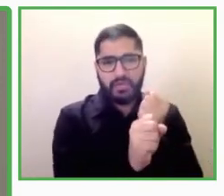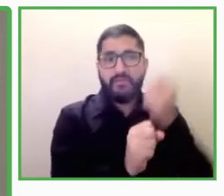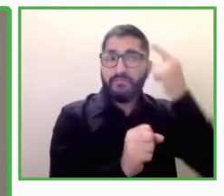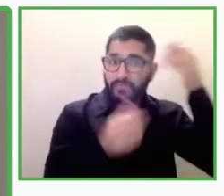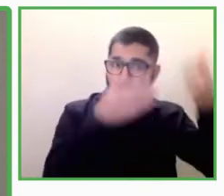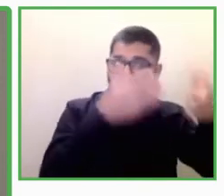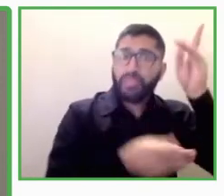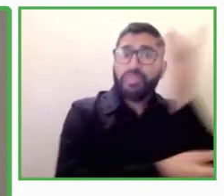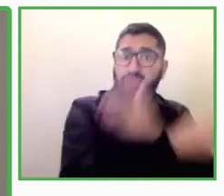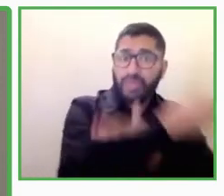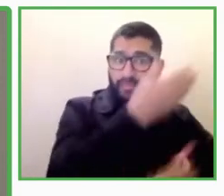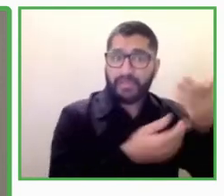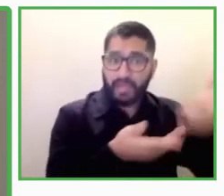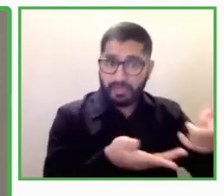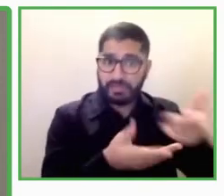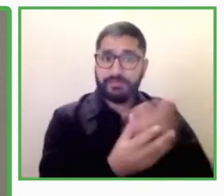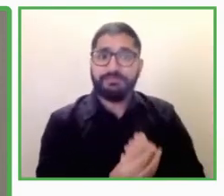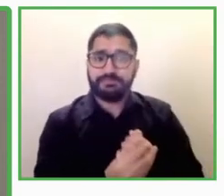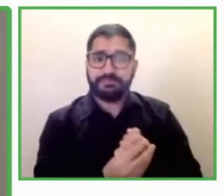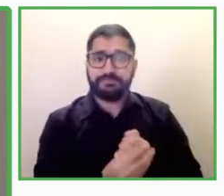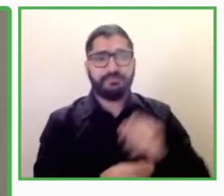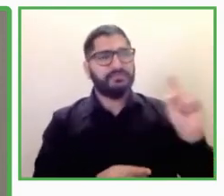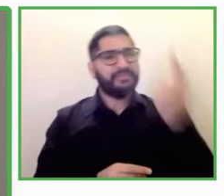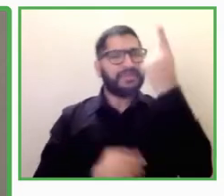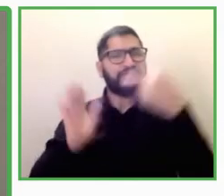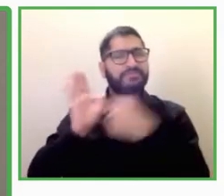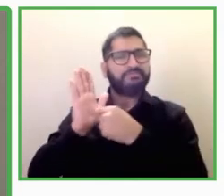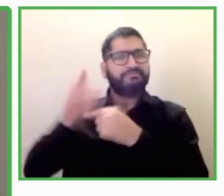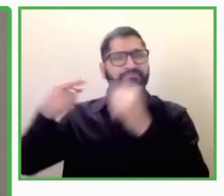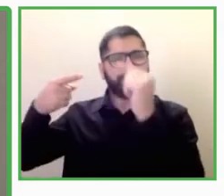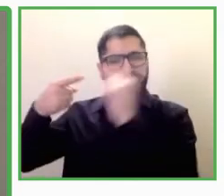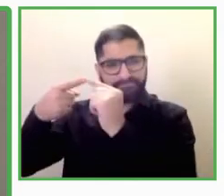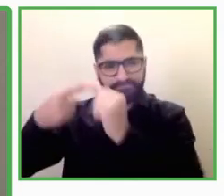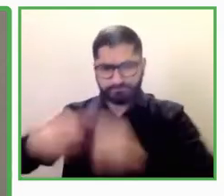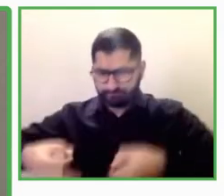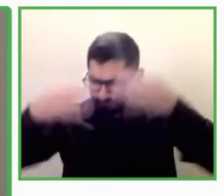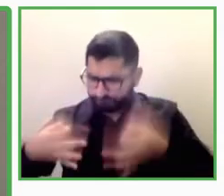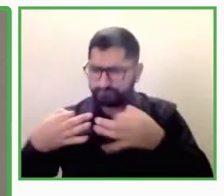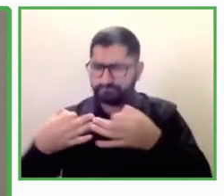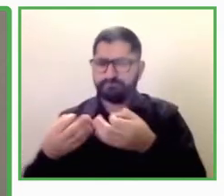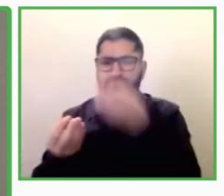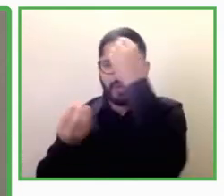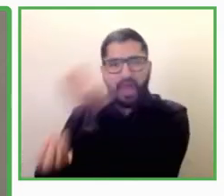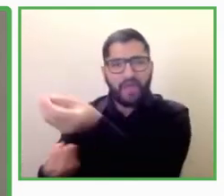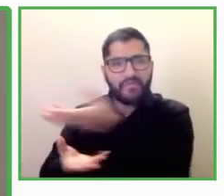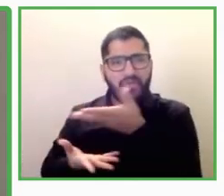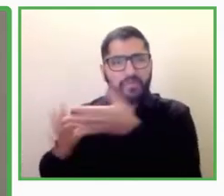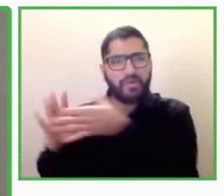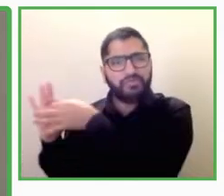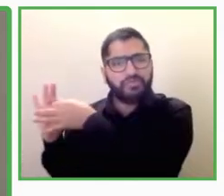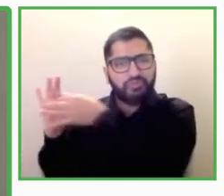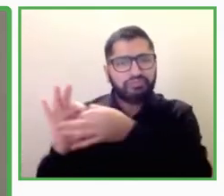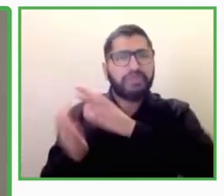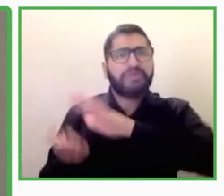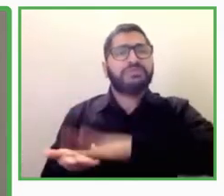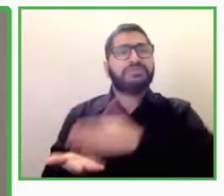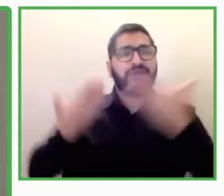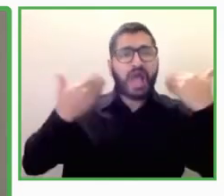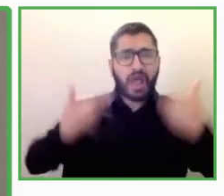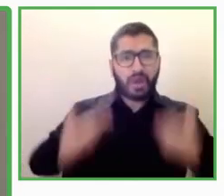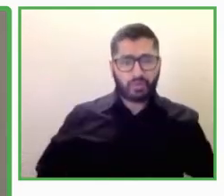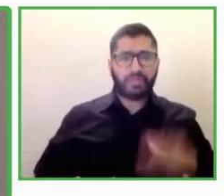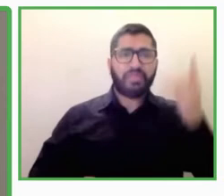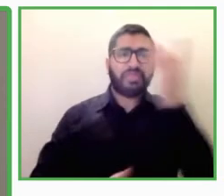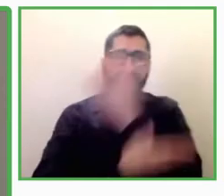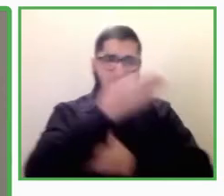we think that there should be right information about the state of disabled people in the job